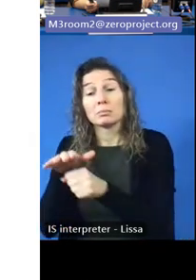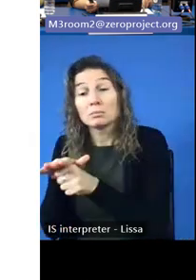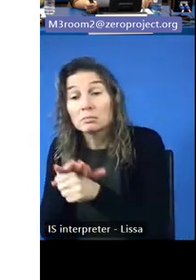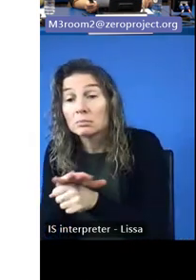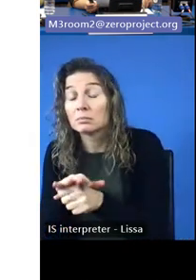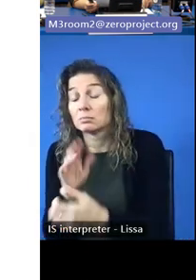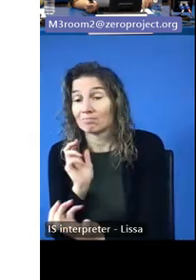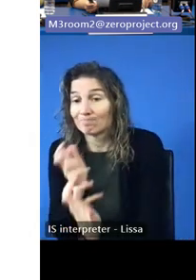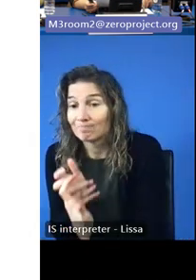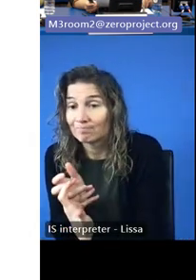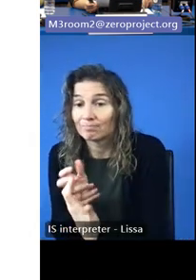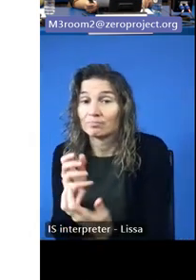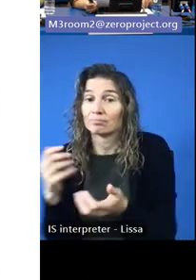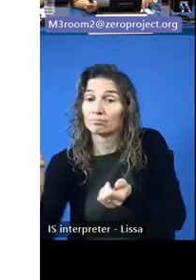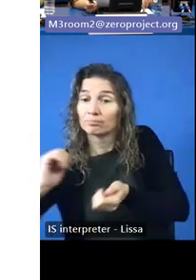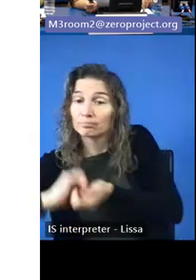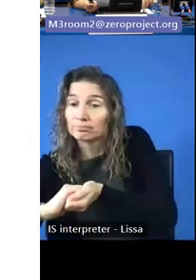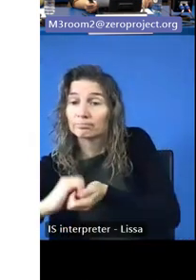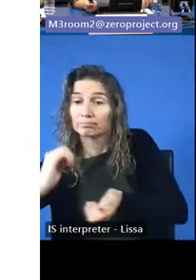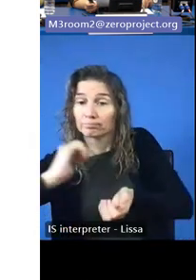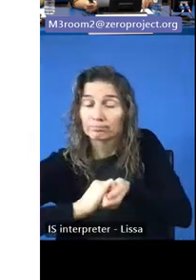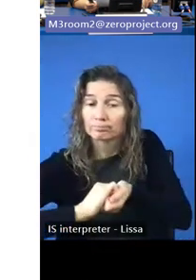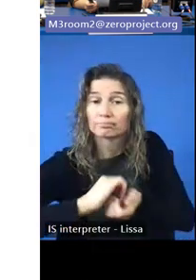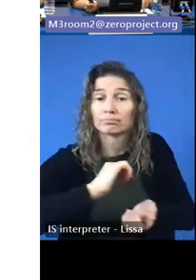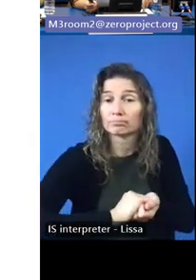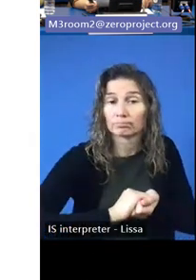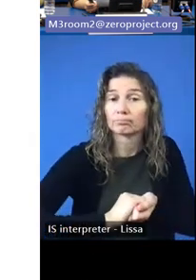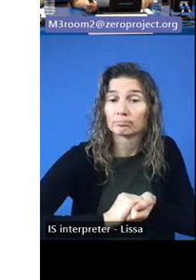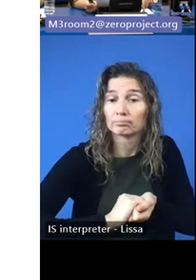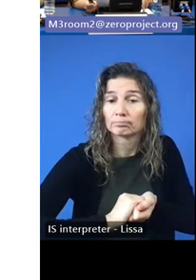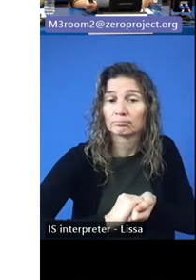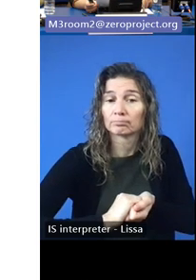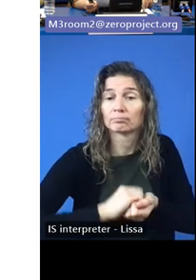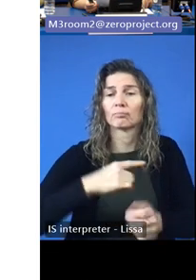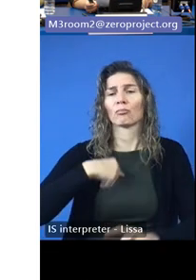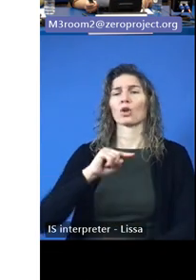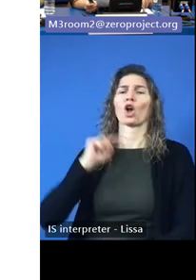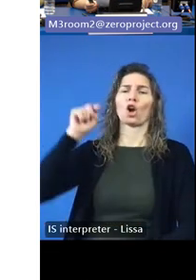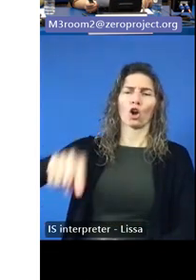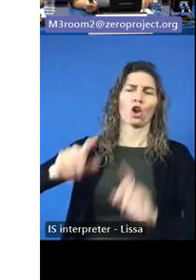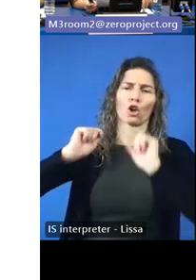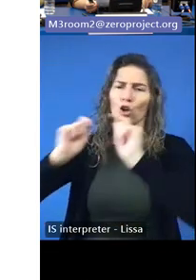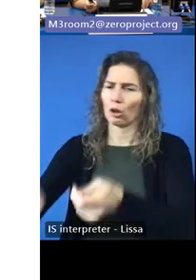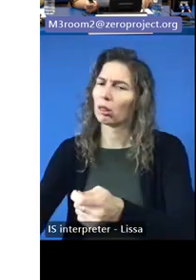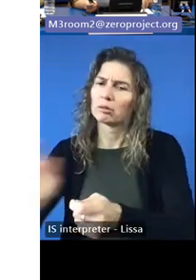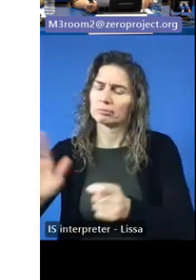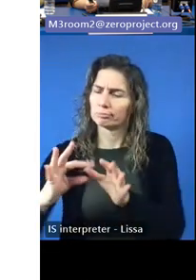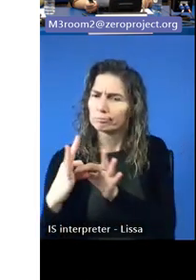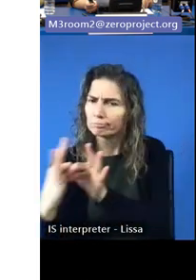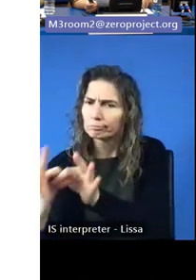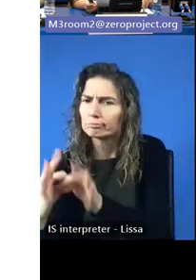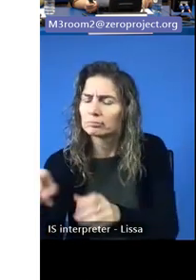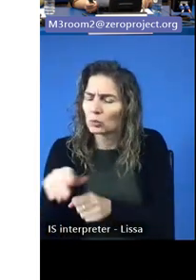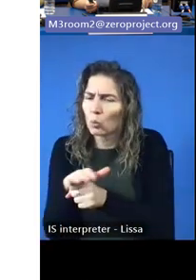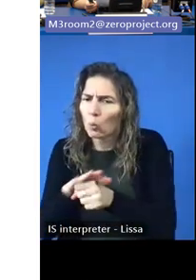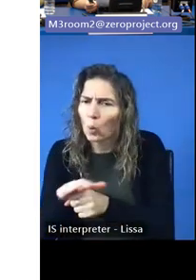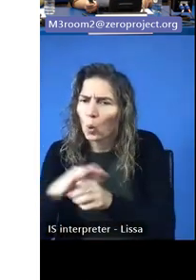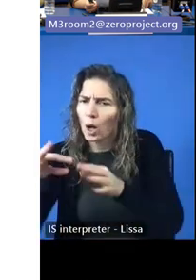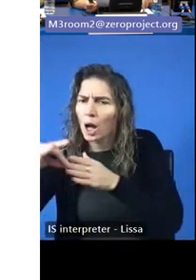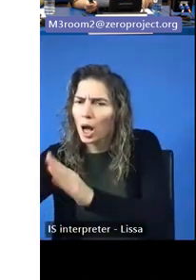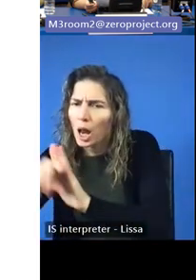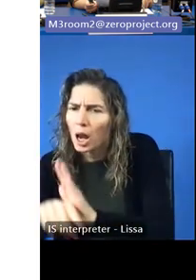groups to contextualize and align with relevant guidelines, local customs, and